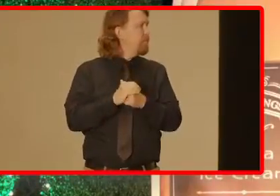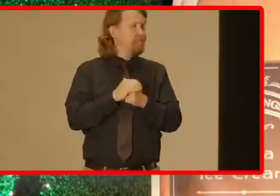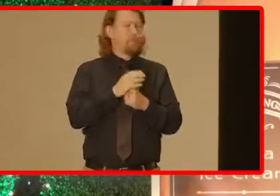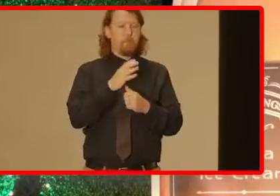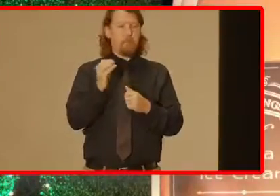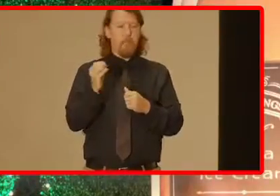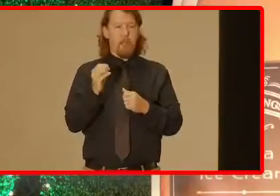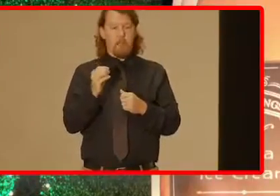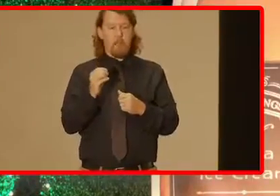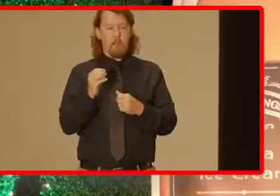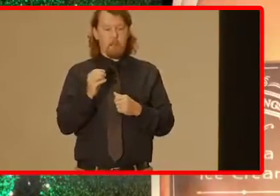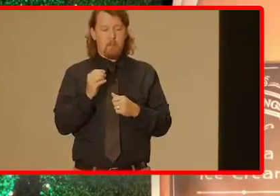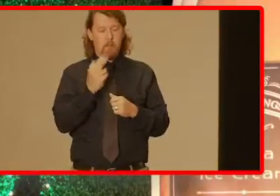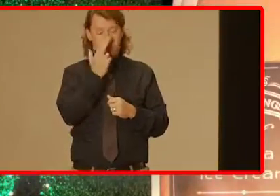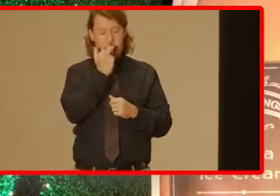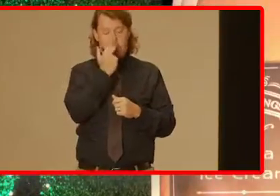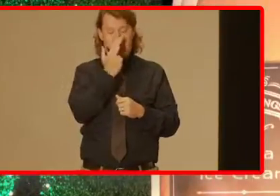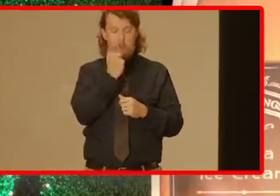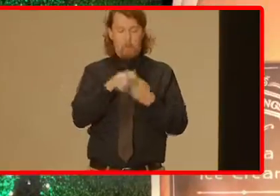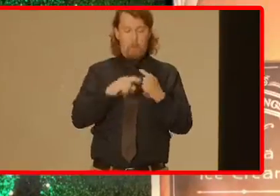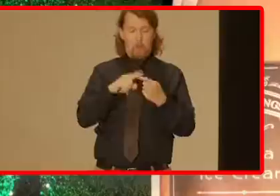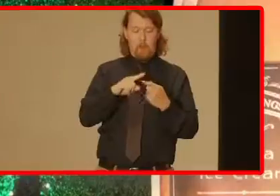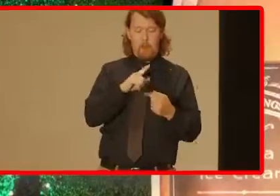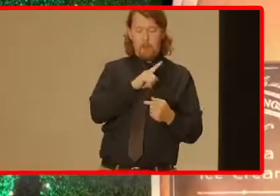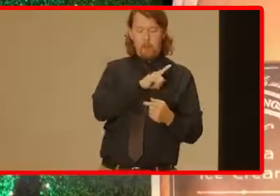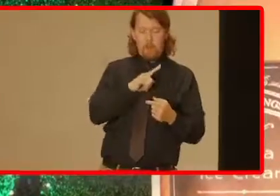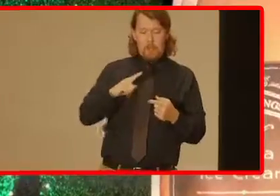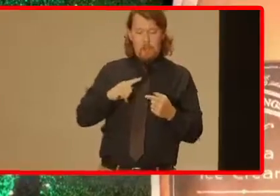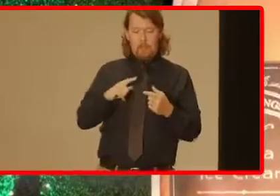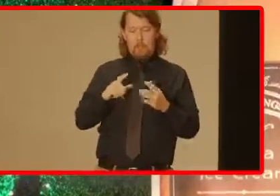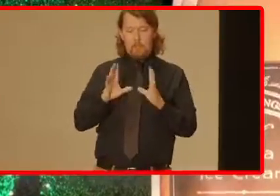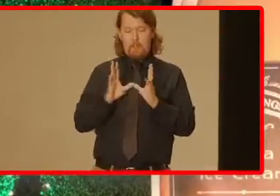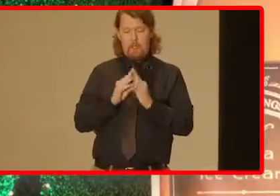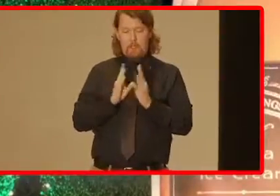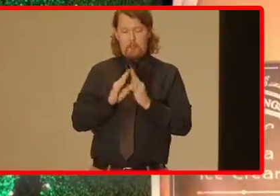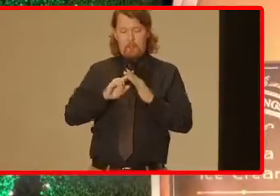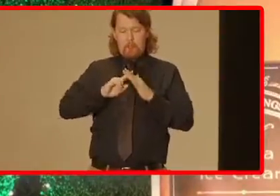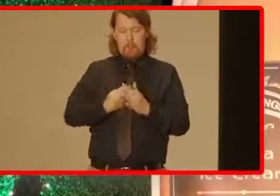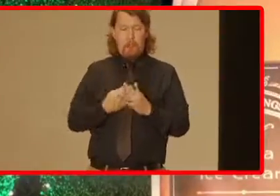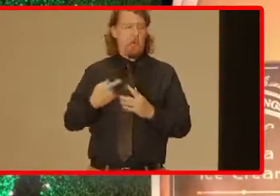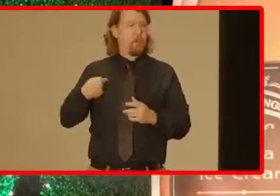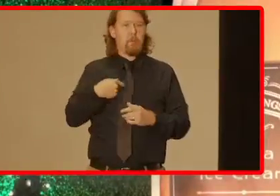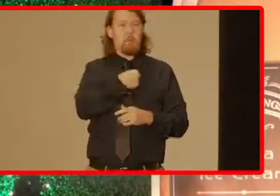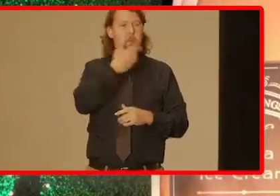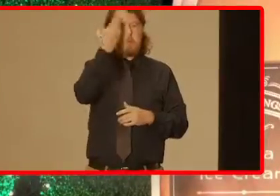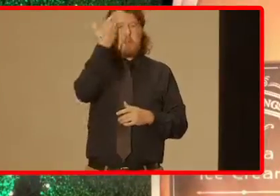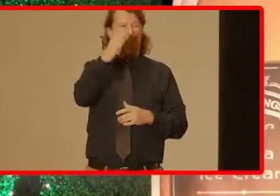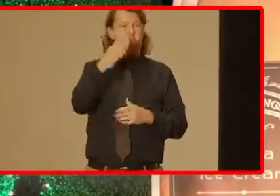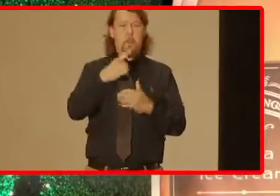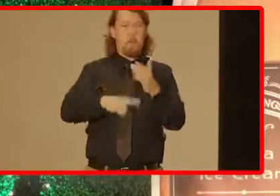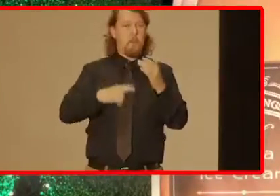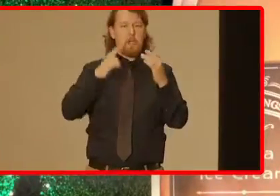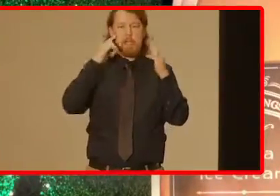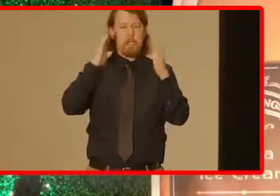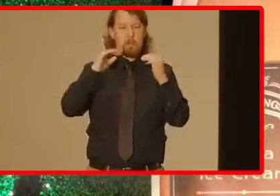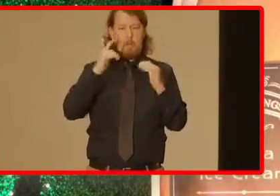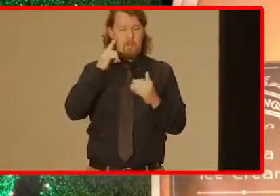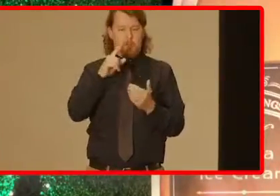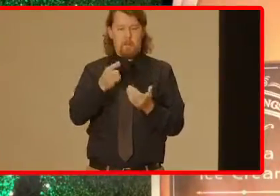And funny enough, when the legislative session started, we really didn't know what to expect in terms of